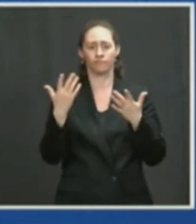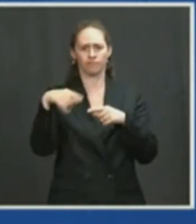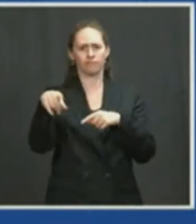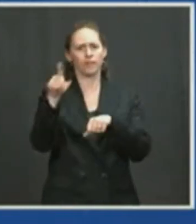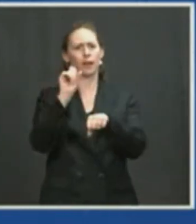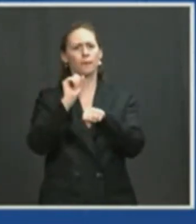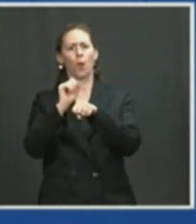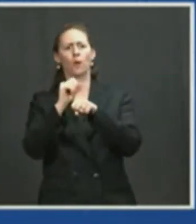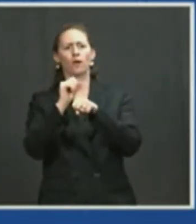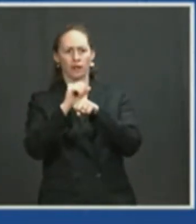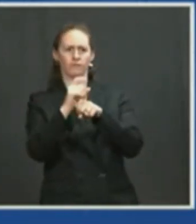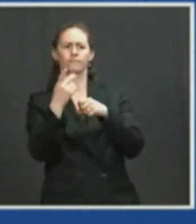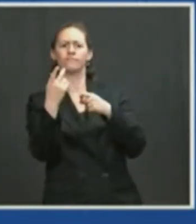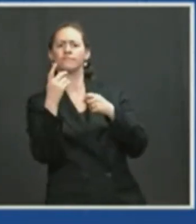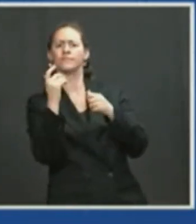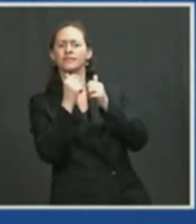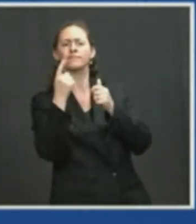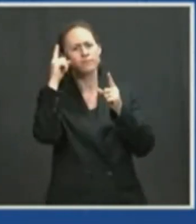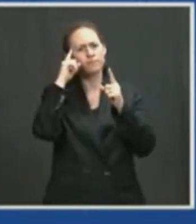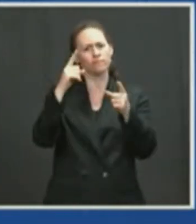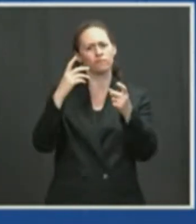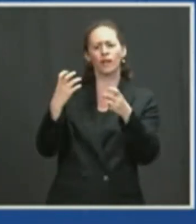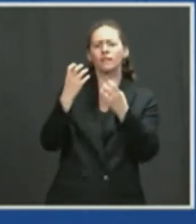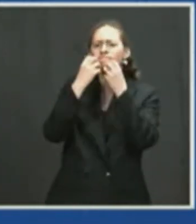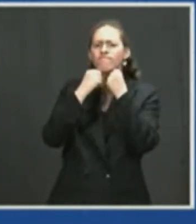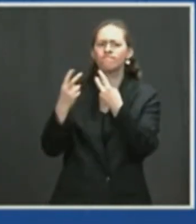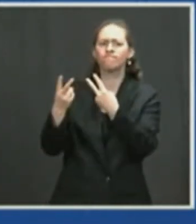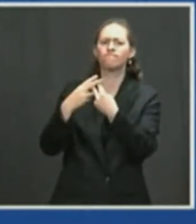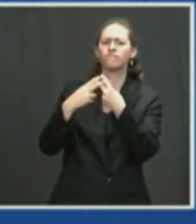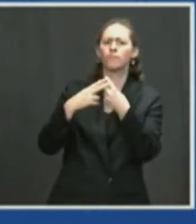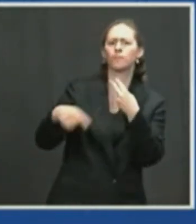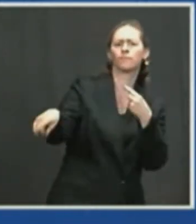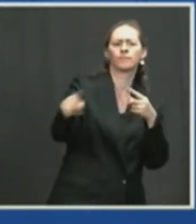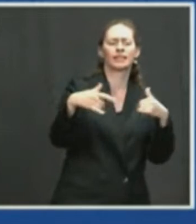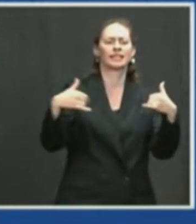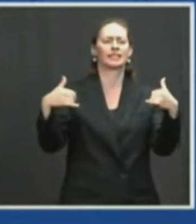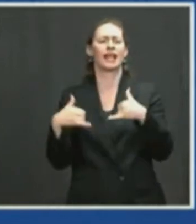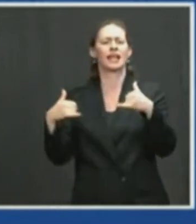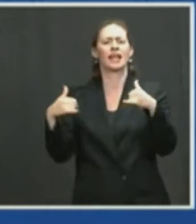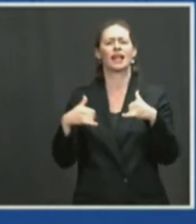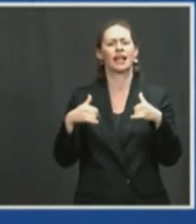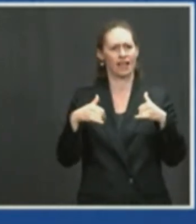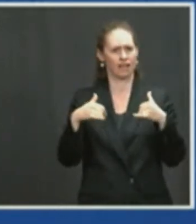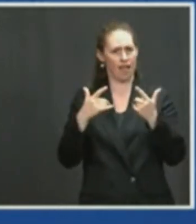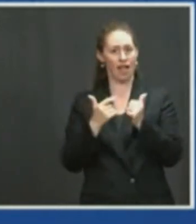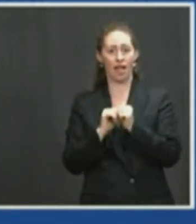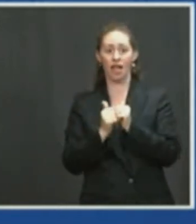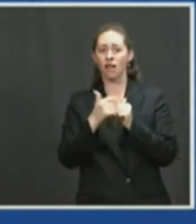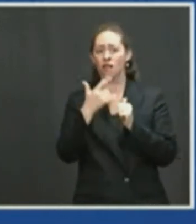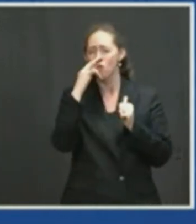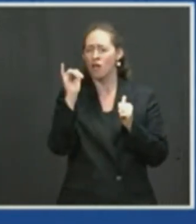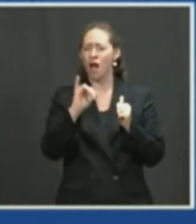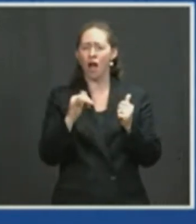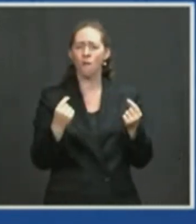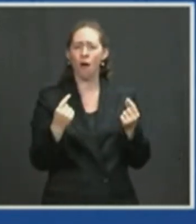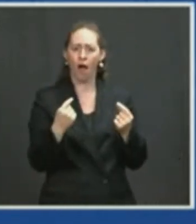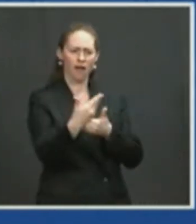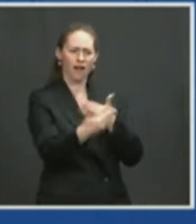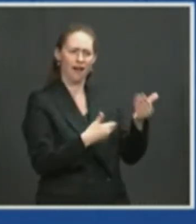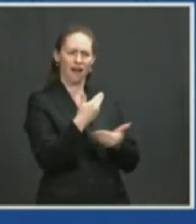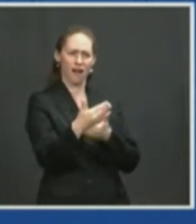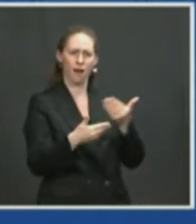provides businesses a generous tax credit to retain or hire more workers. Through our Restaurant Revitalization